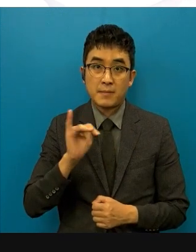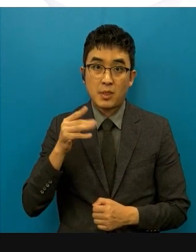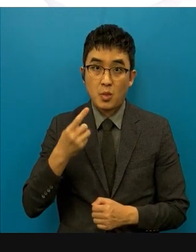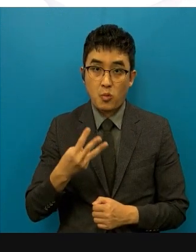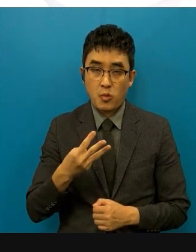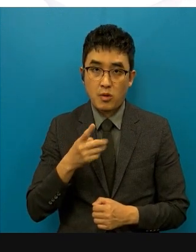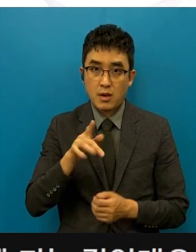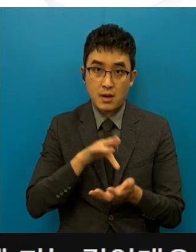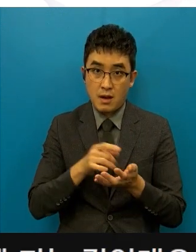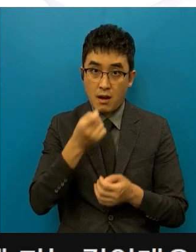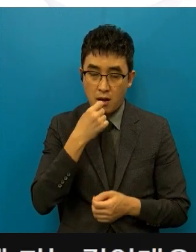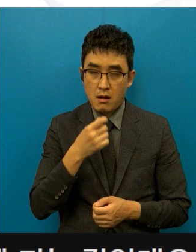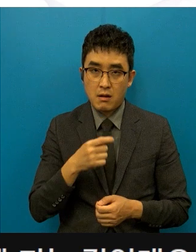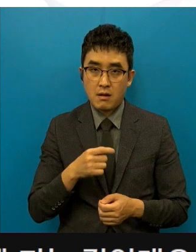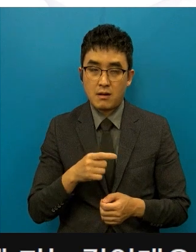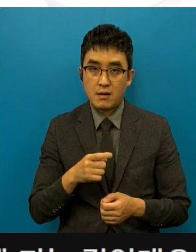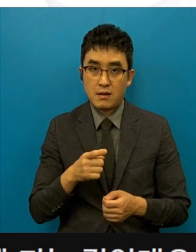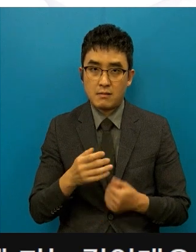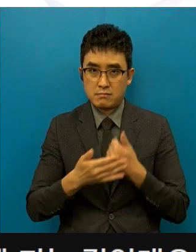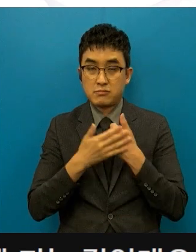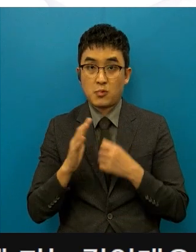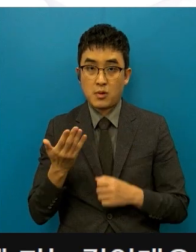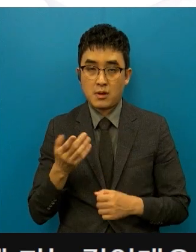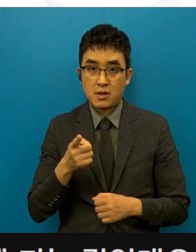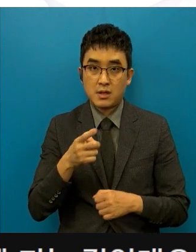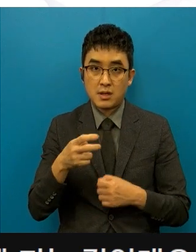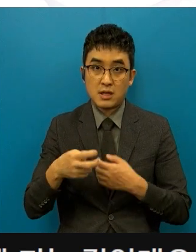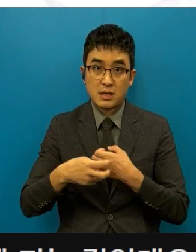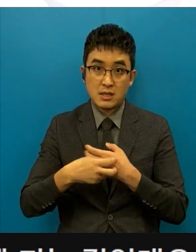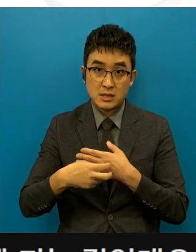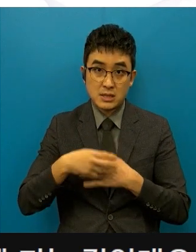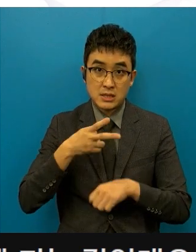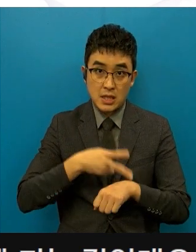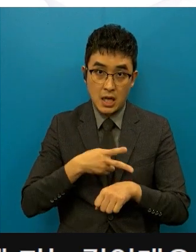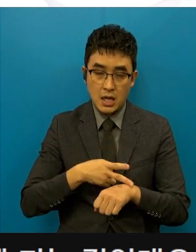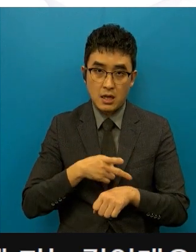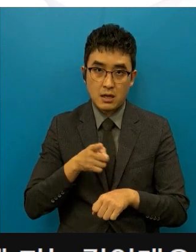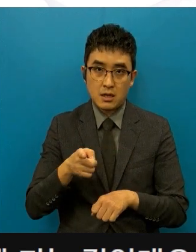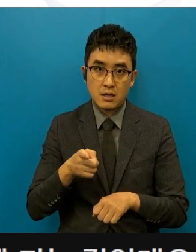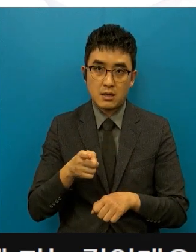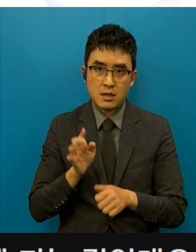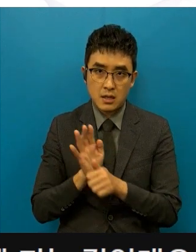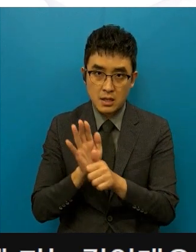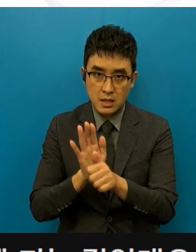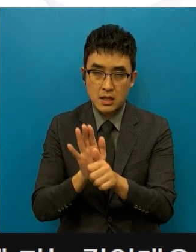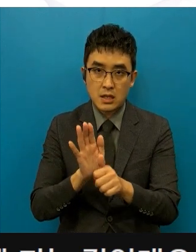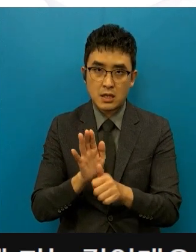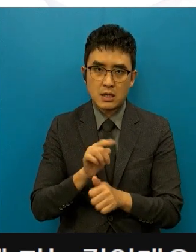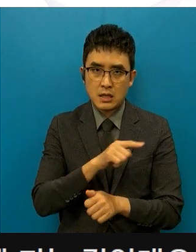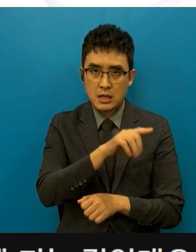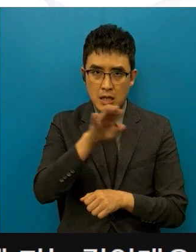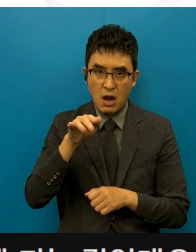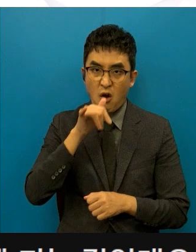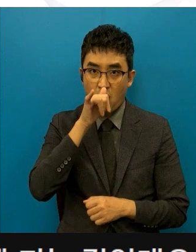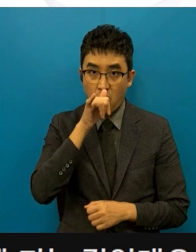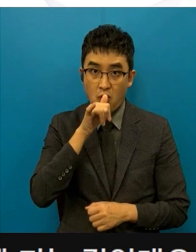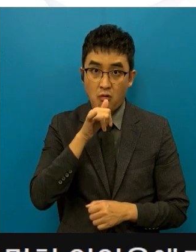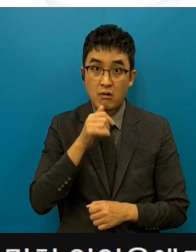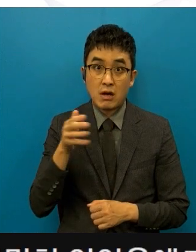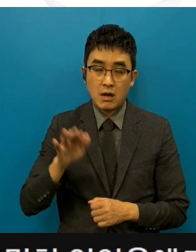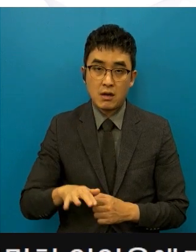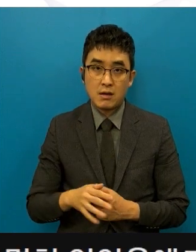sodium pentobarbital for assisted suicide. However, the medical profession had not commented on it for 14 years. And